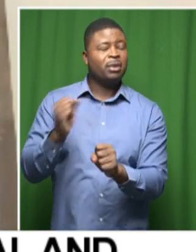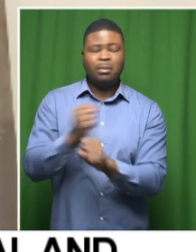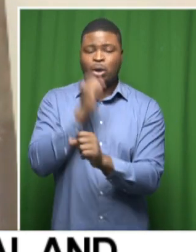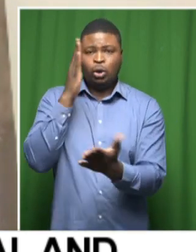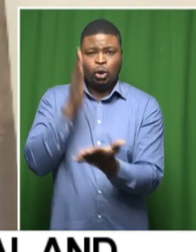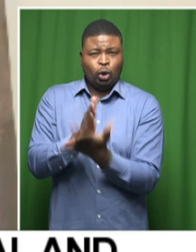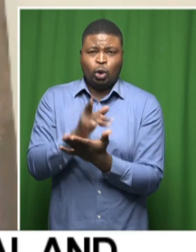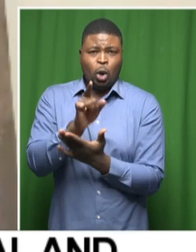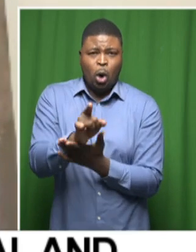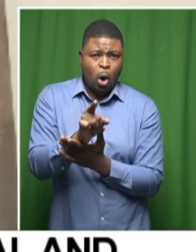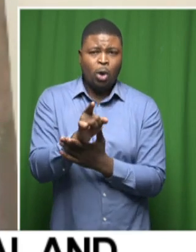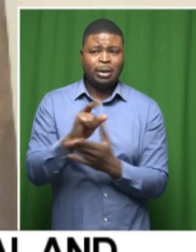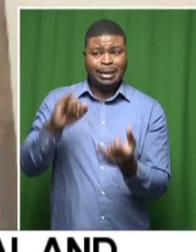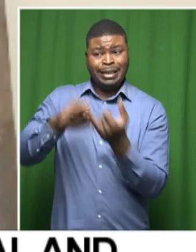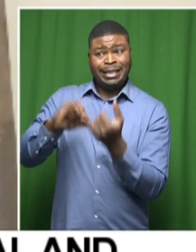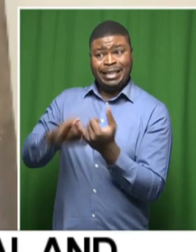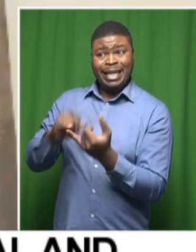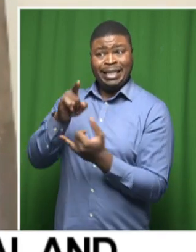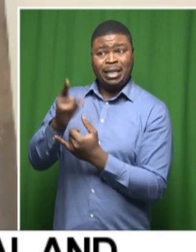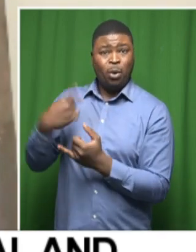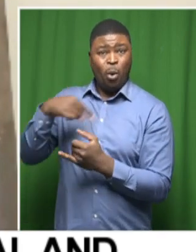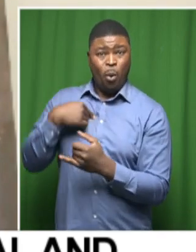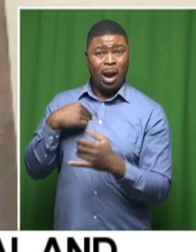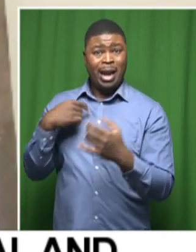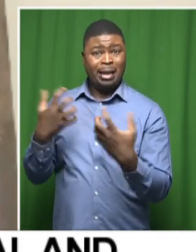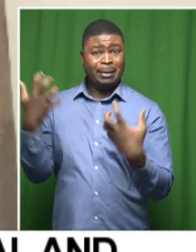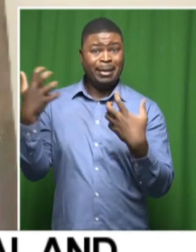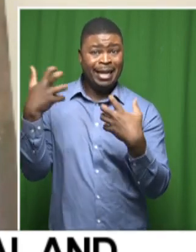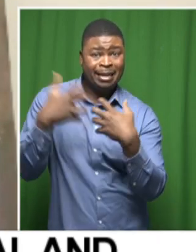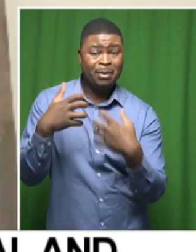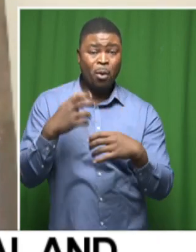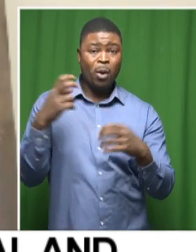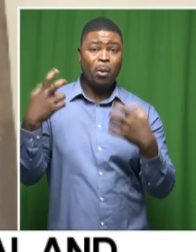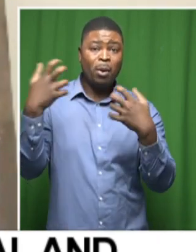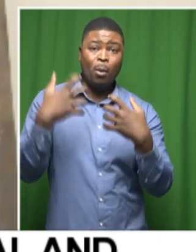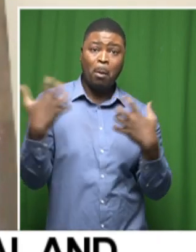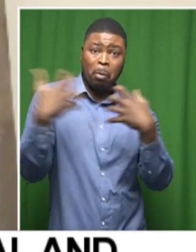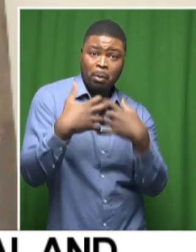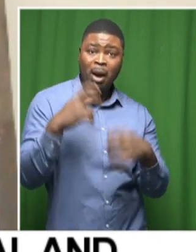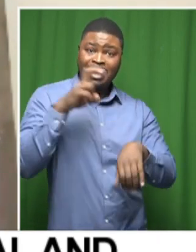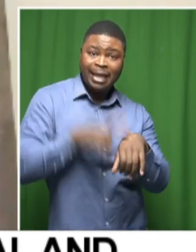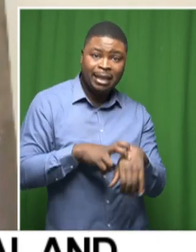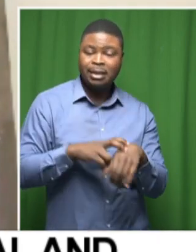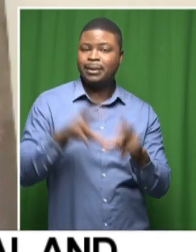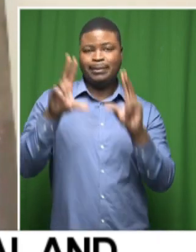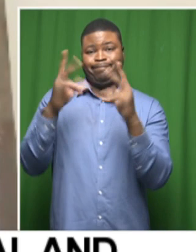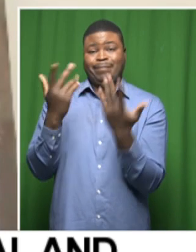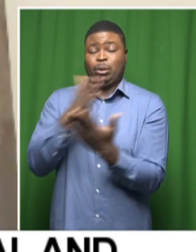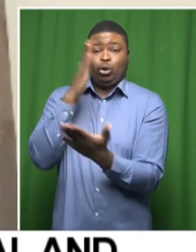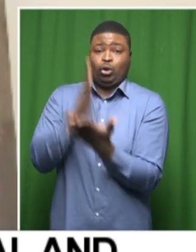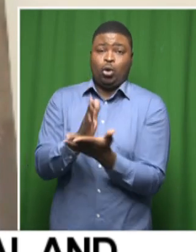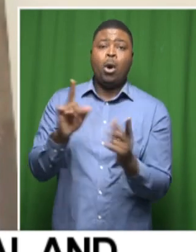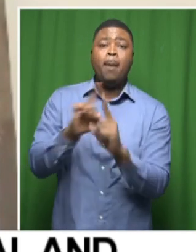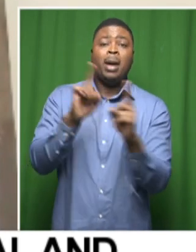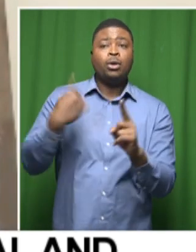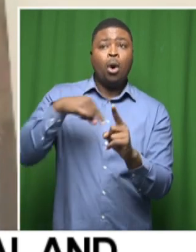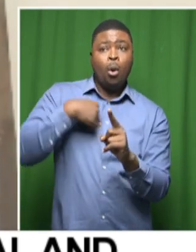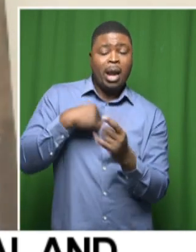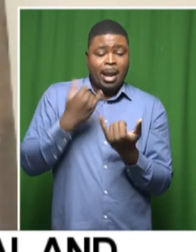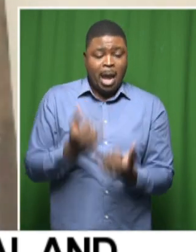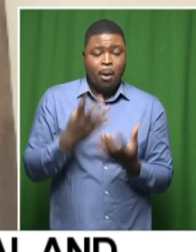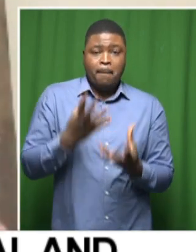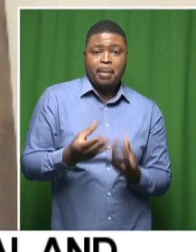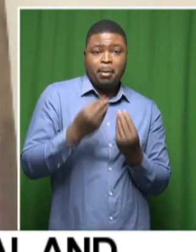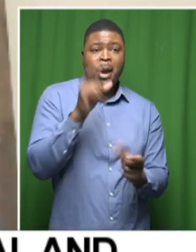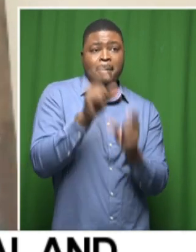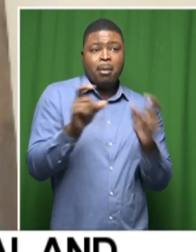are absolutely the skills that we need. I think what we need absolutely is a way to make people find a way to earn a living. And I'm afraid